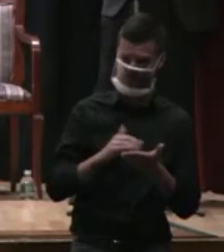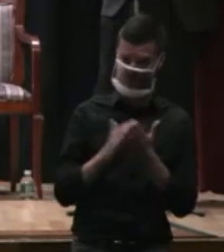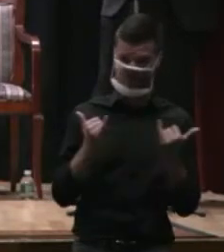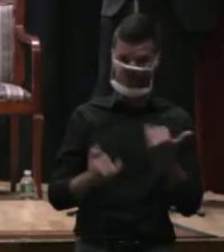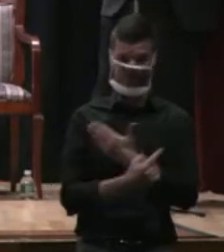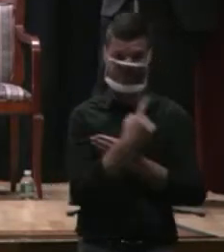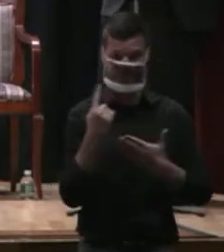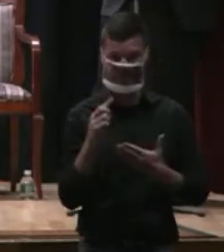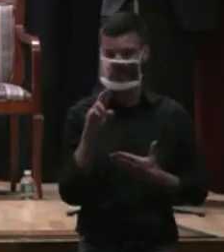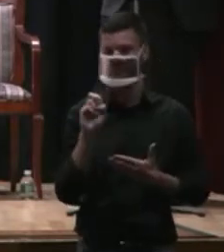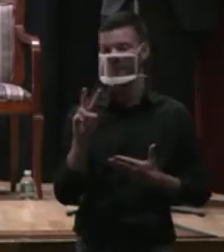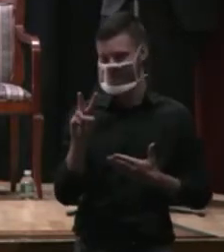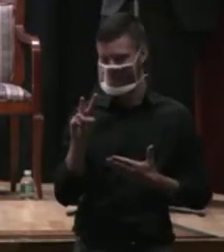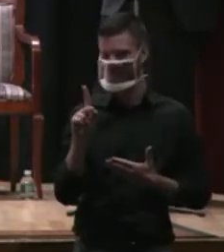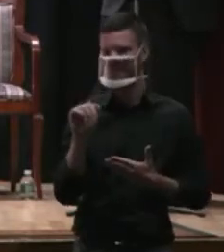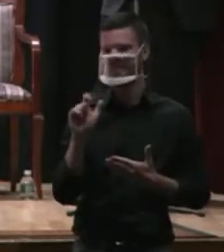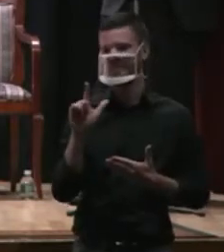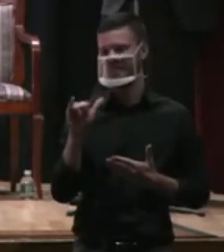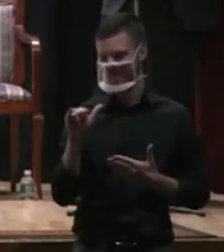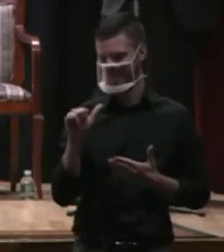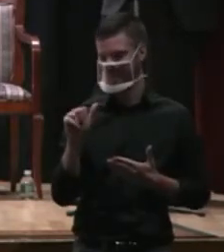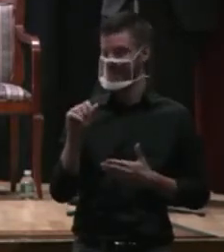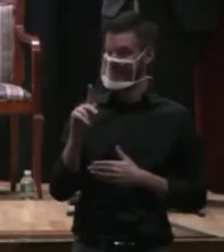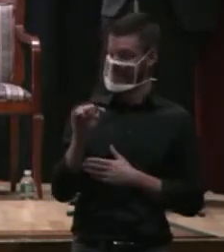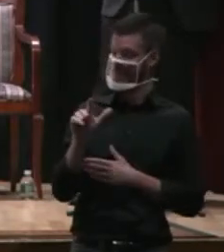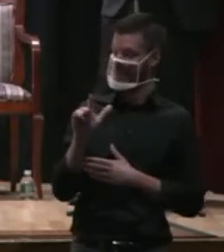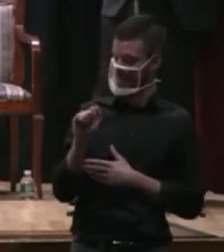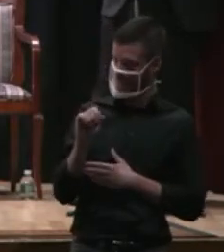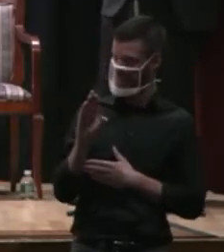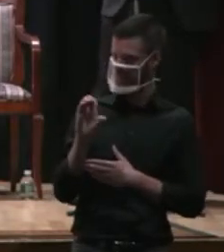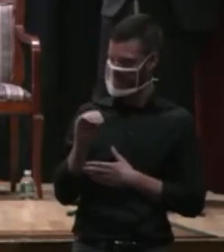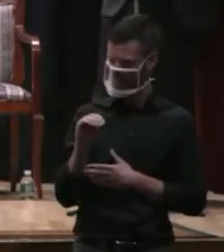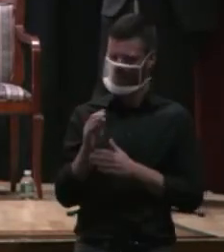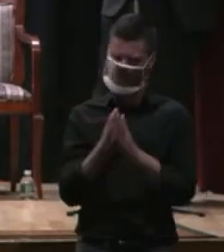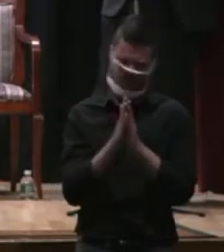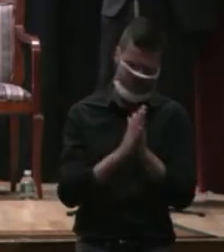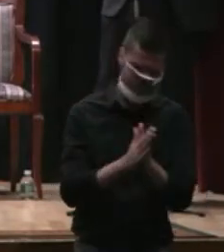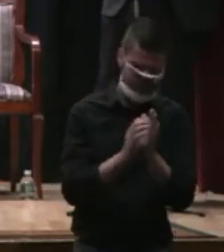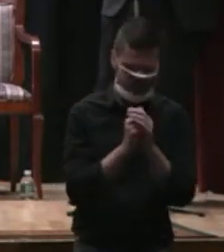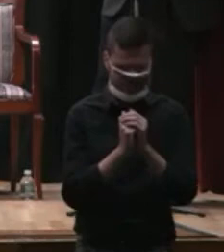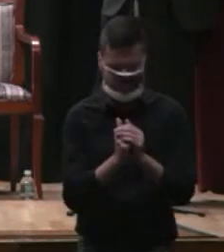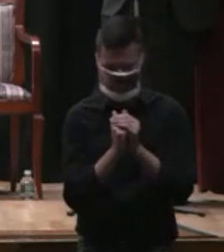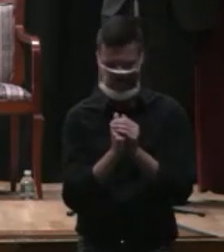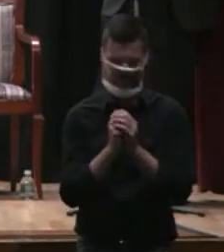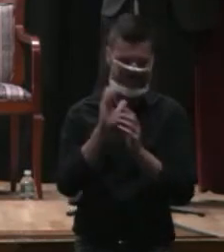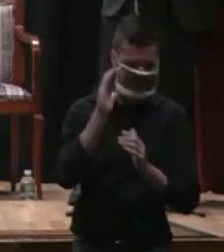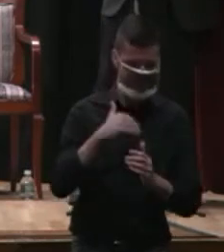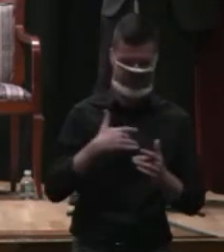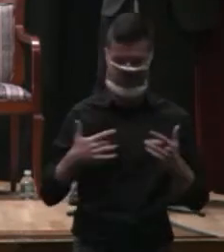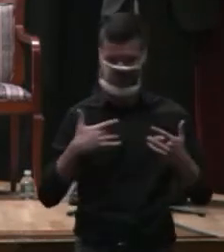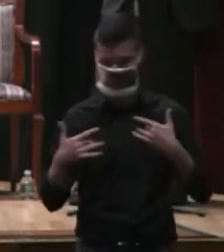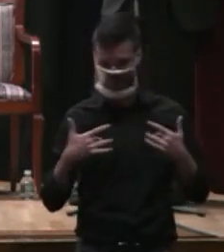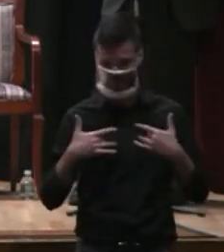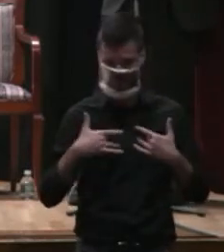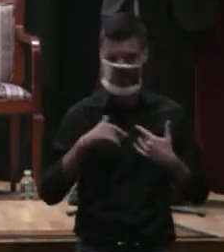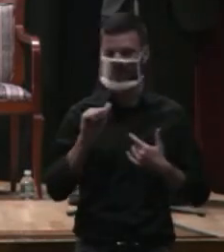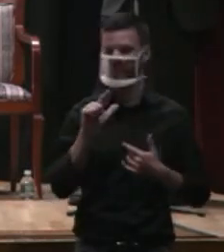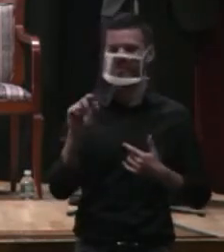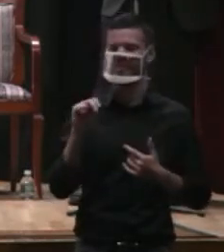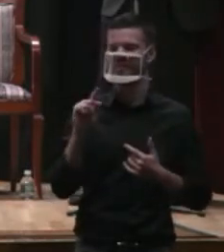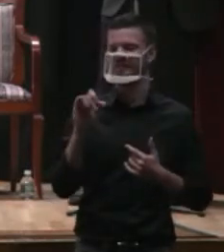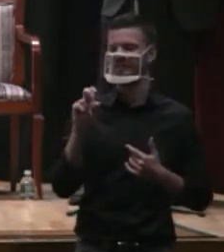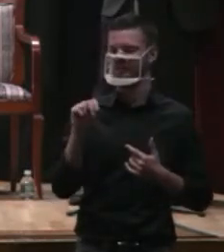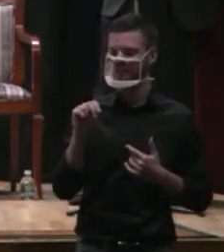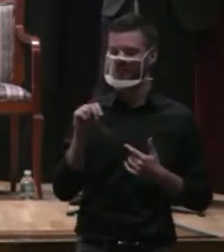Reverend Caleb Lee for always praying for me and listening to my concerns. My cell group at All Nations Church for the prayers